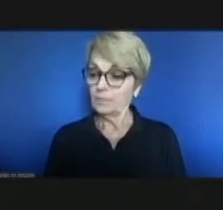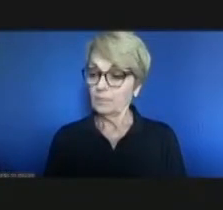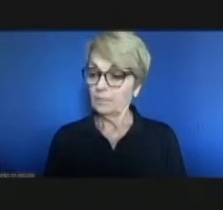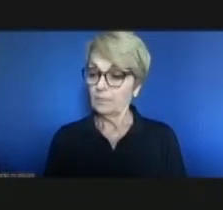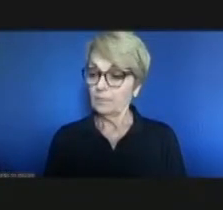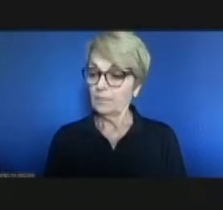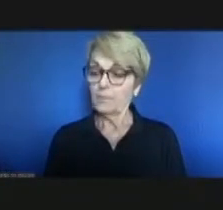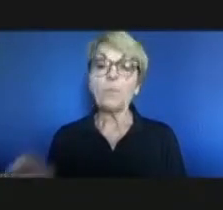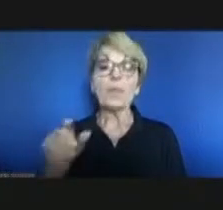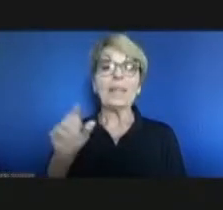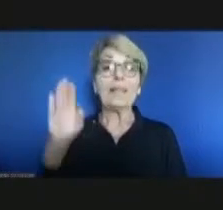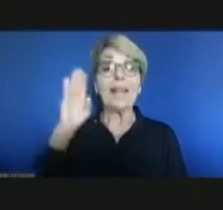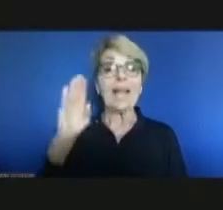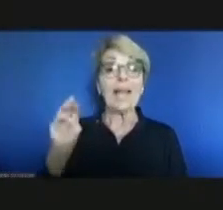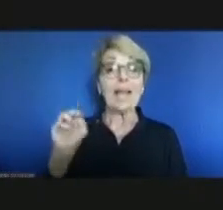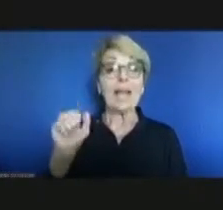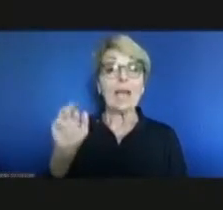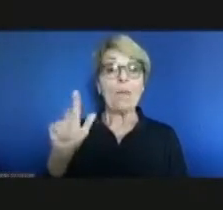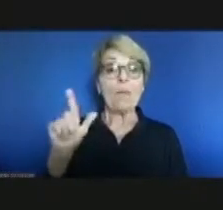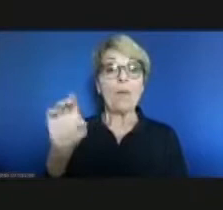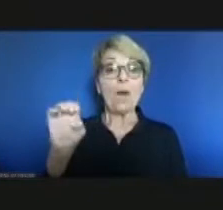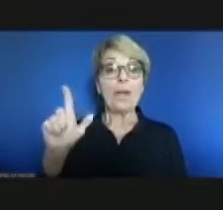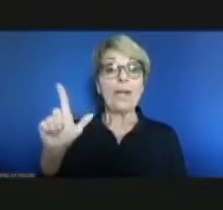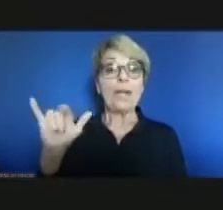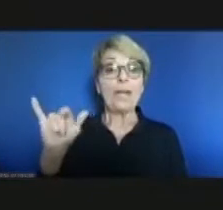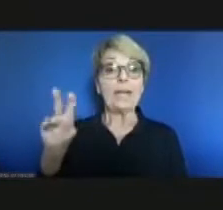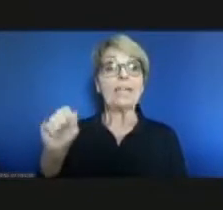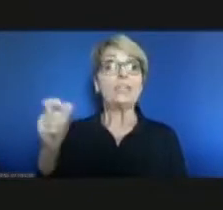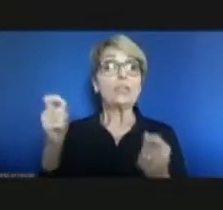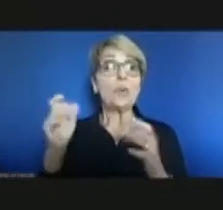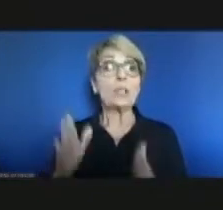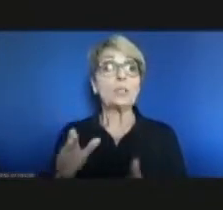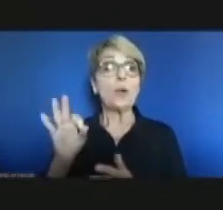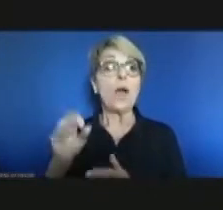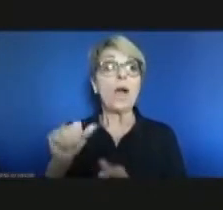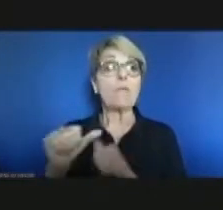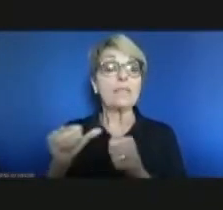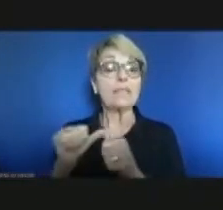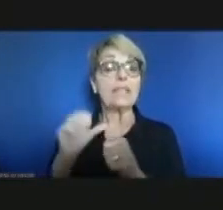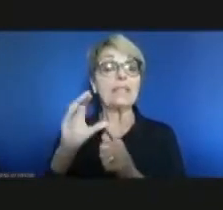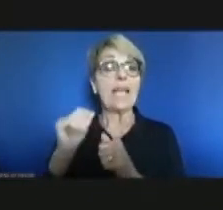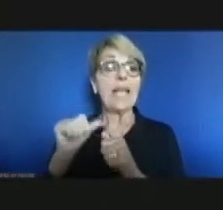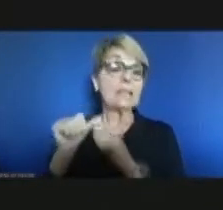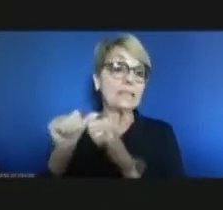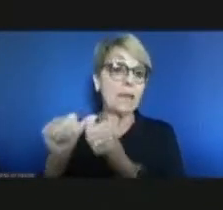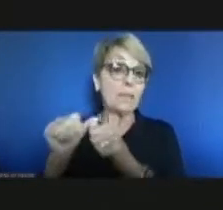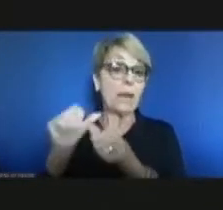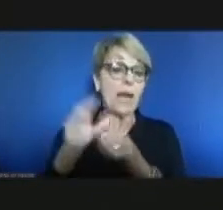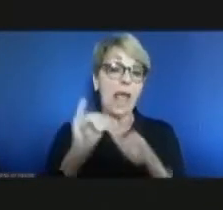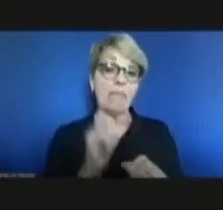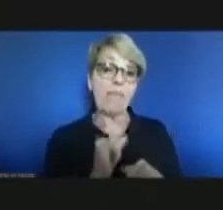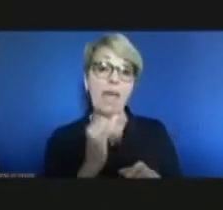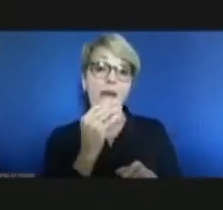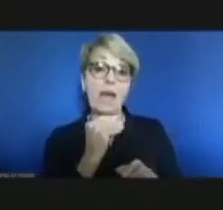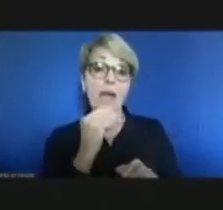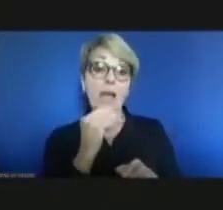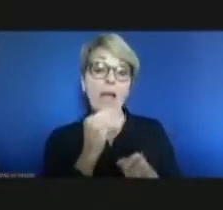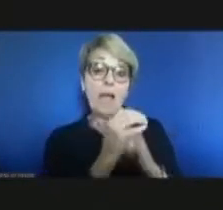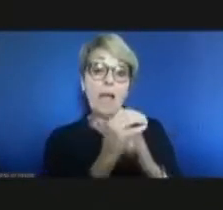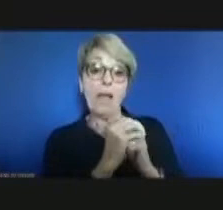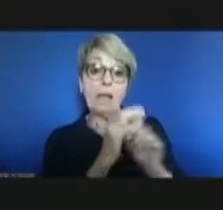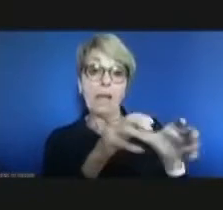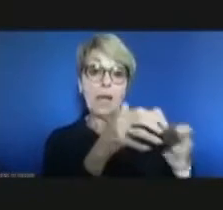Hi, Marley Lyons, Director of Facilities and Sustainability at Rodef Shalom Congregation. I believe that Matthew and